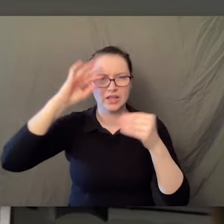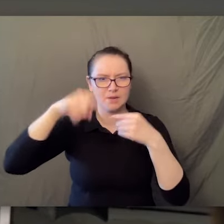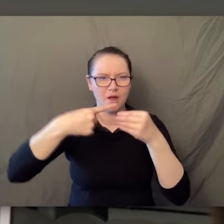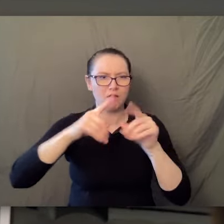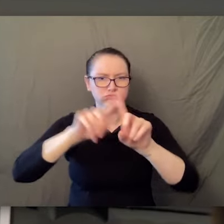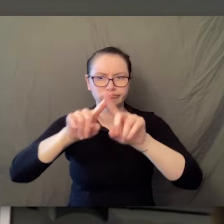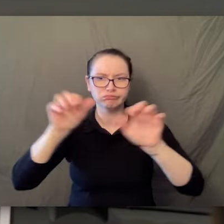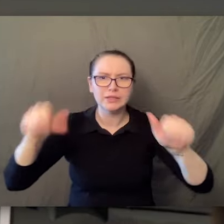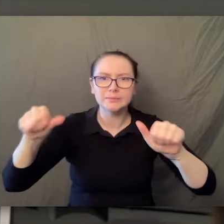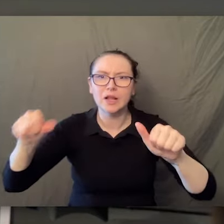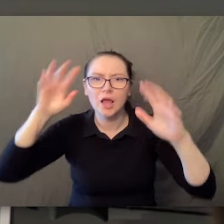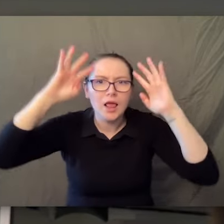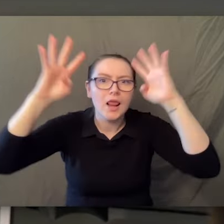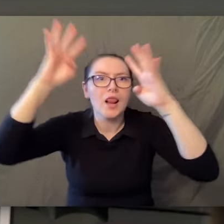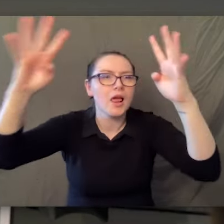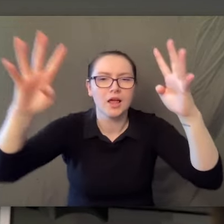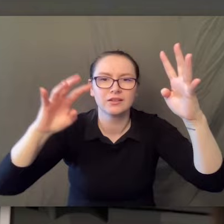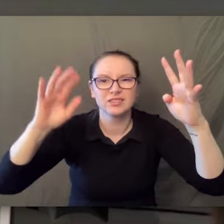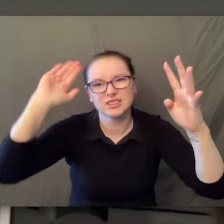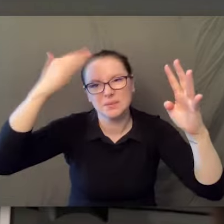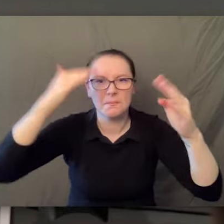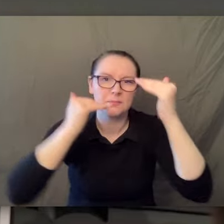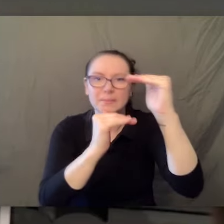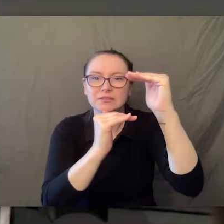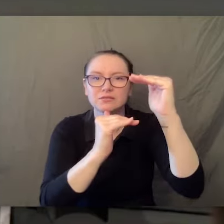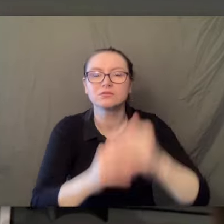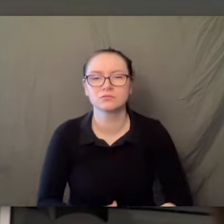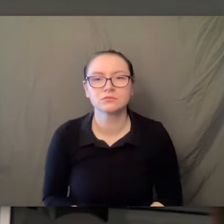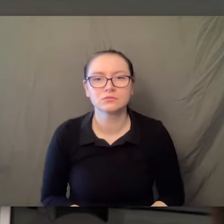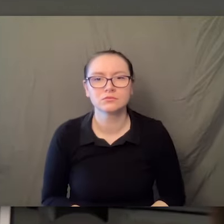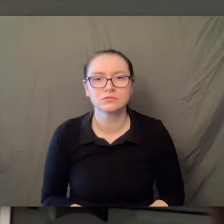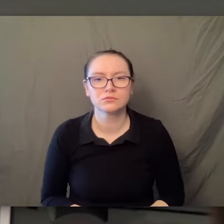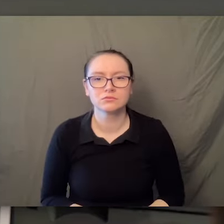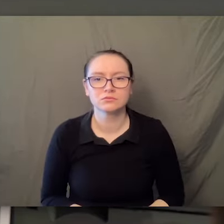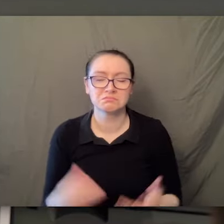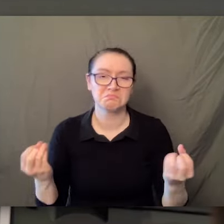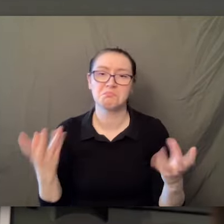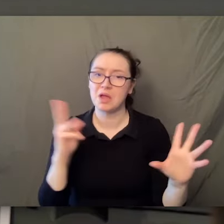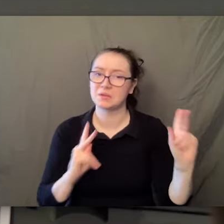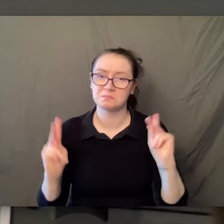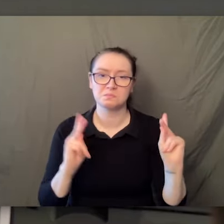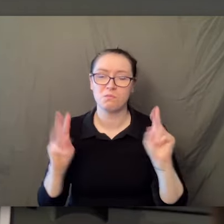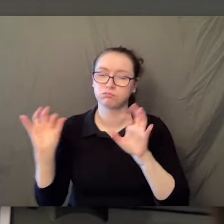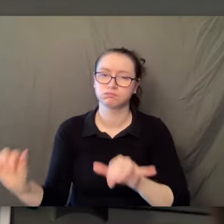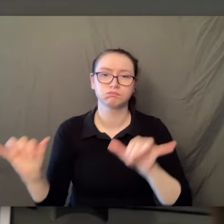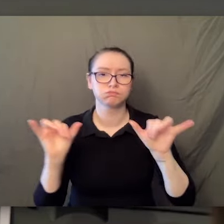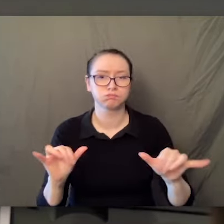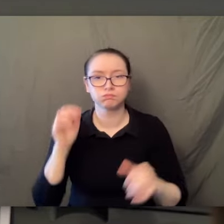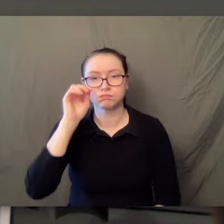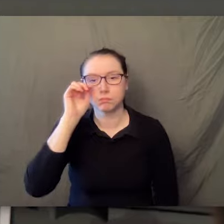even possible. We are the limitation in a world of often limitless possibility. Our aperture just is not wide